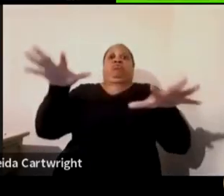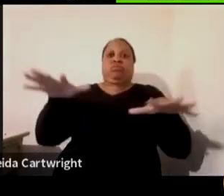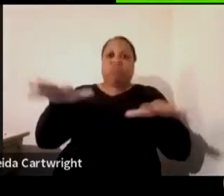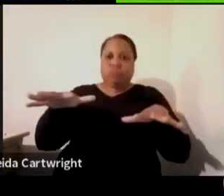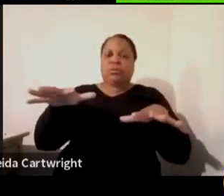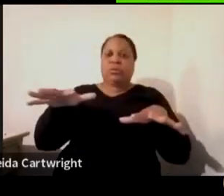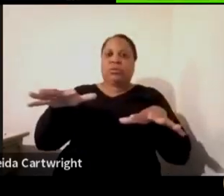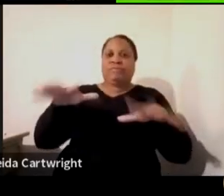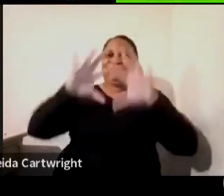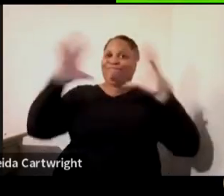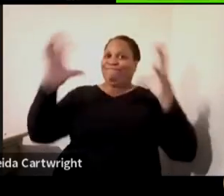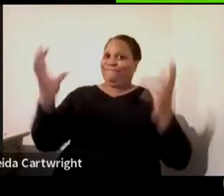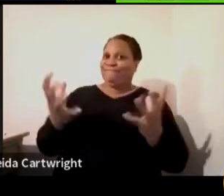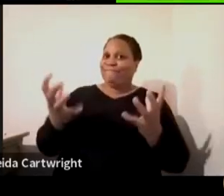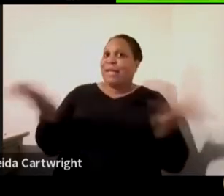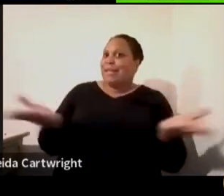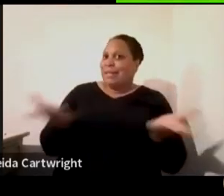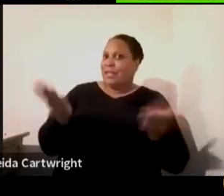world and on the island,